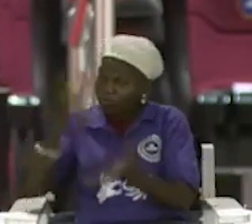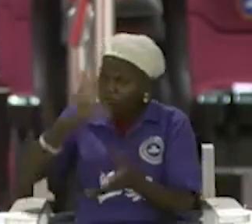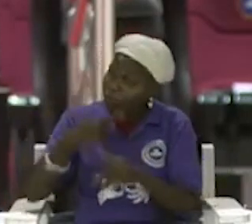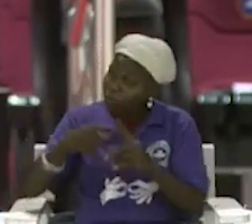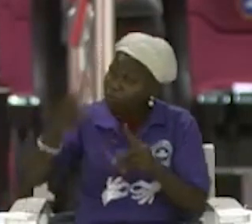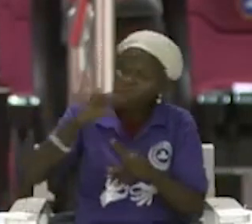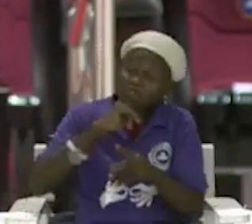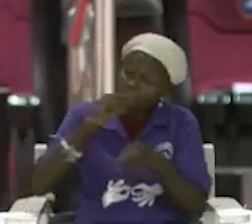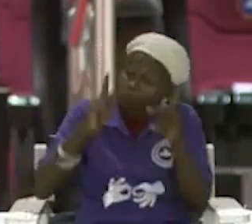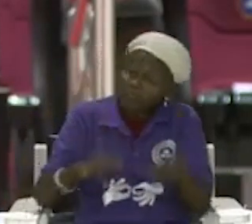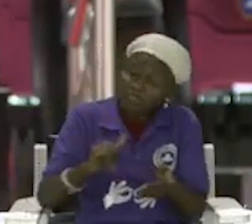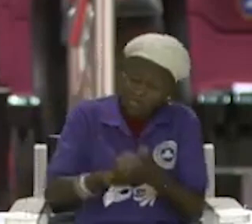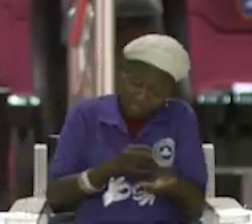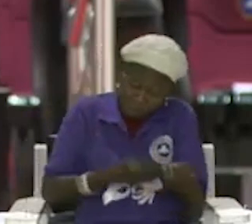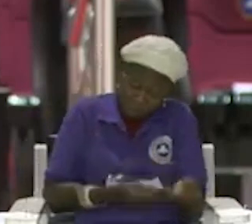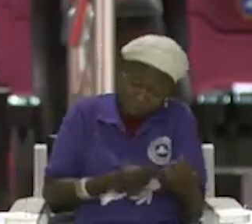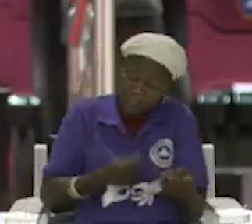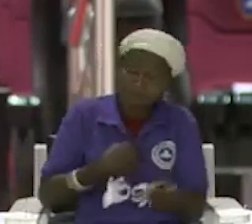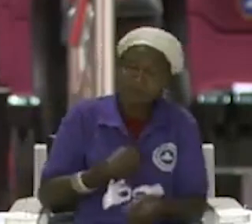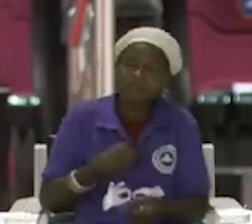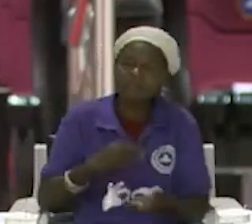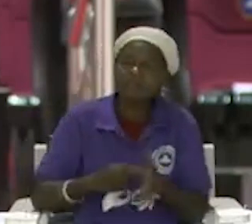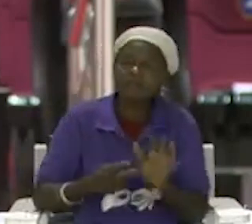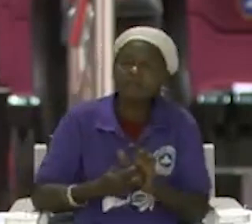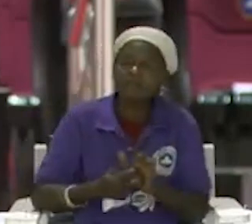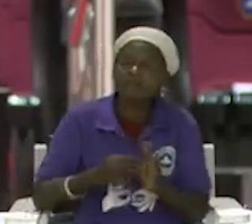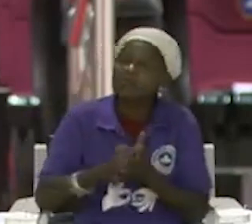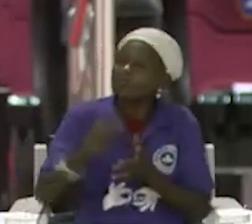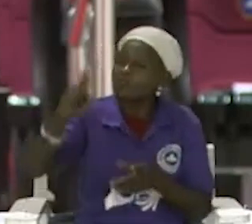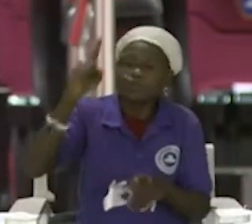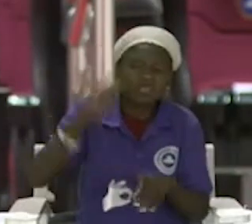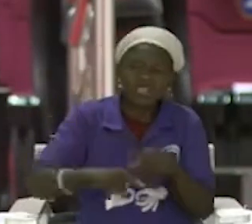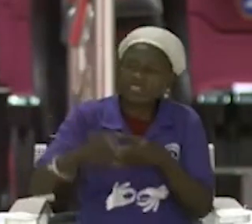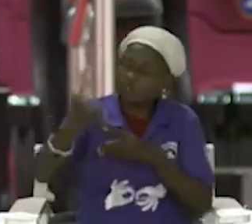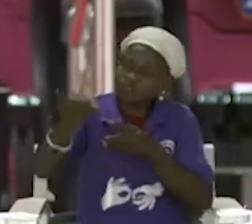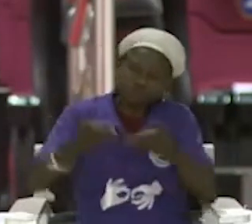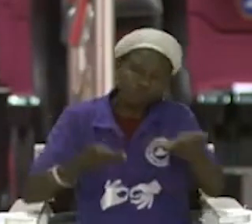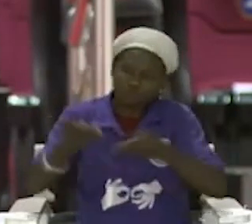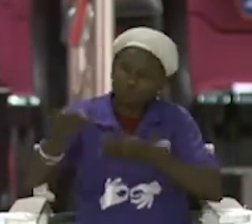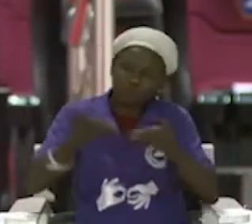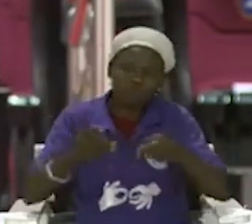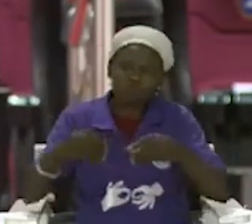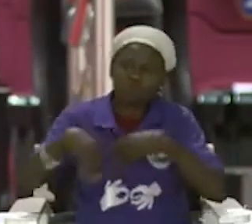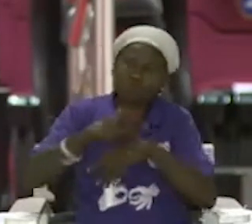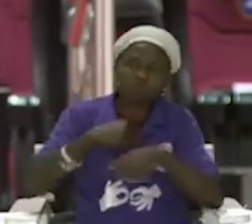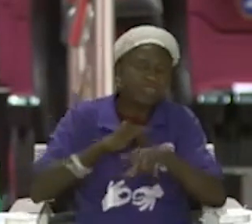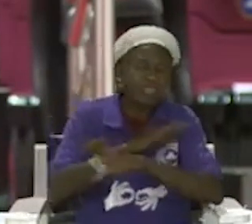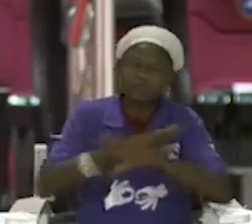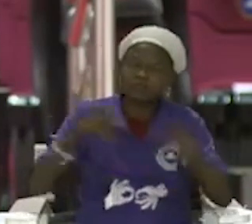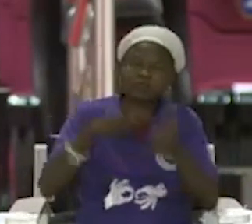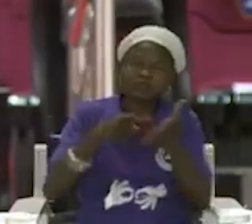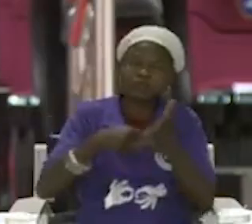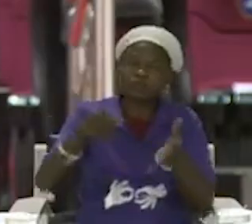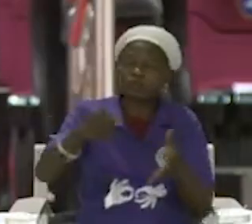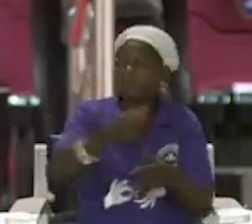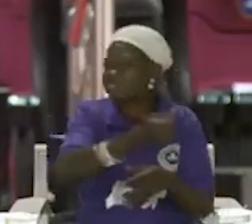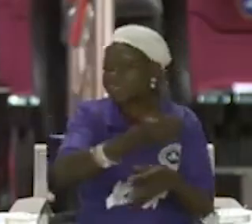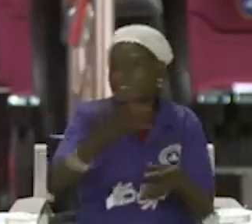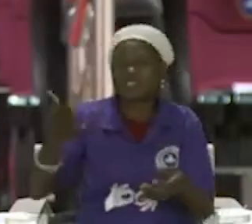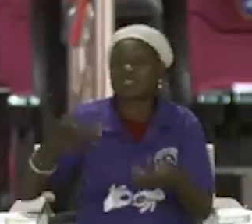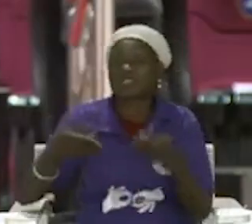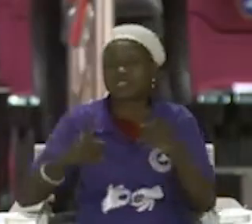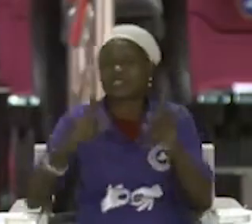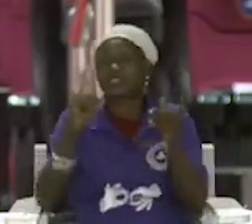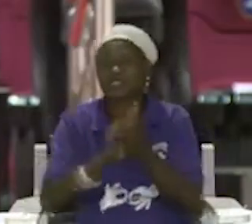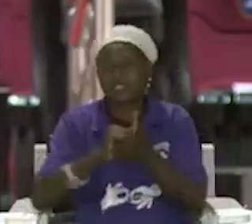That's another way of saying, you have no dominion over me. I don't owe you anything. Let that